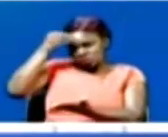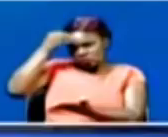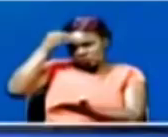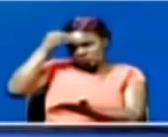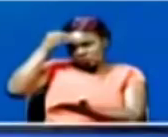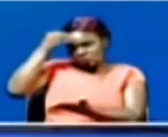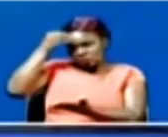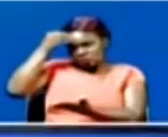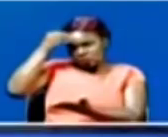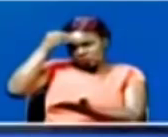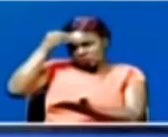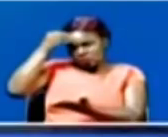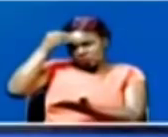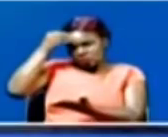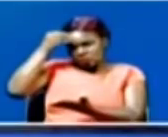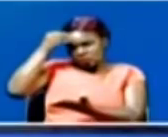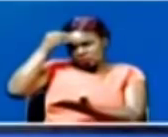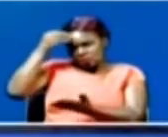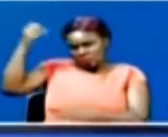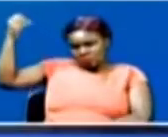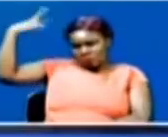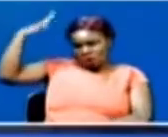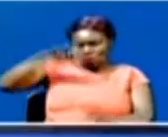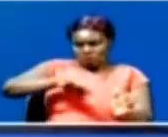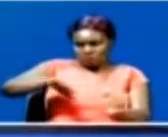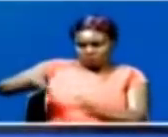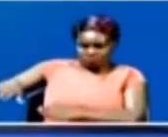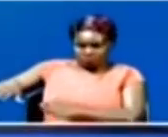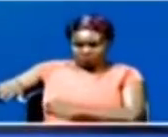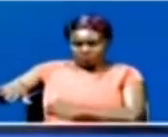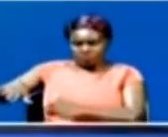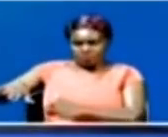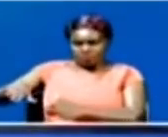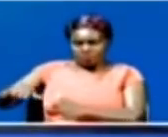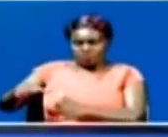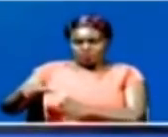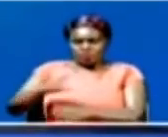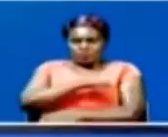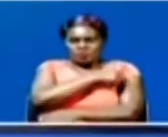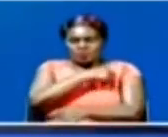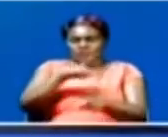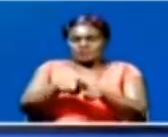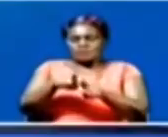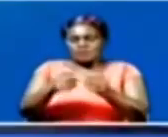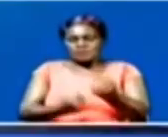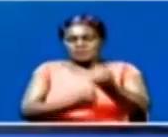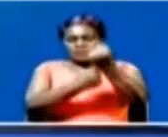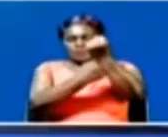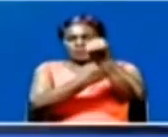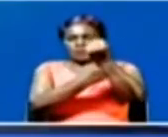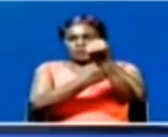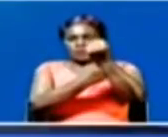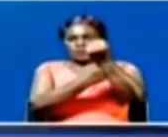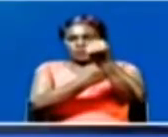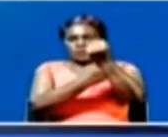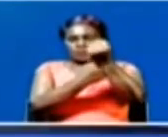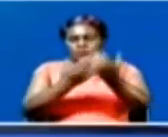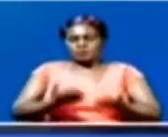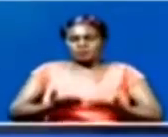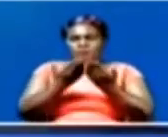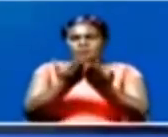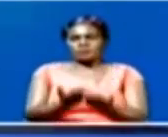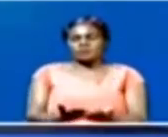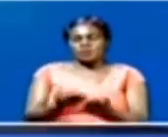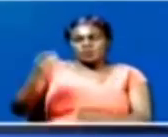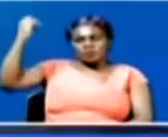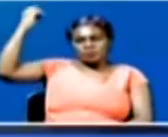side. Aside from the power being delivered to the clinics, we've also supported delivering